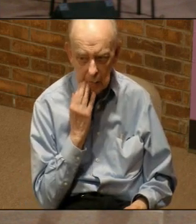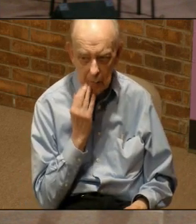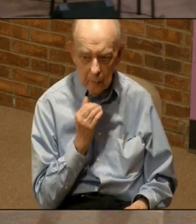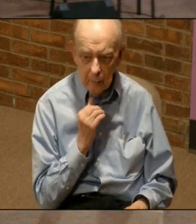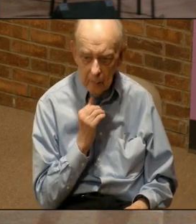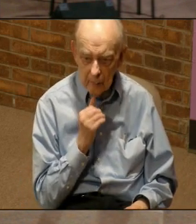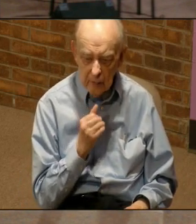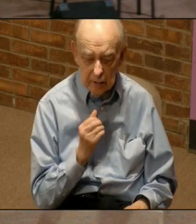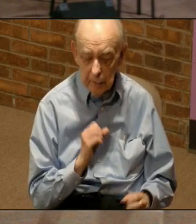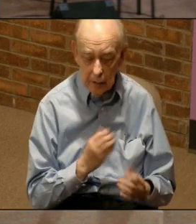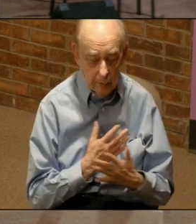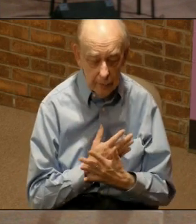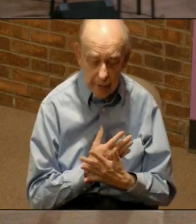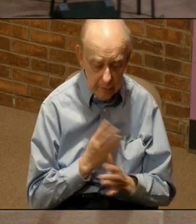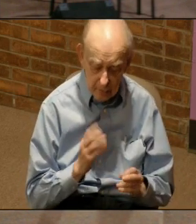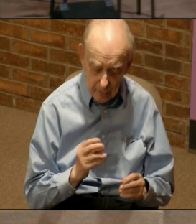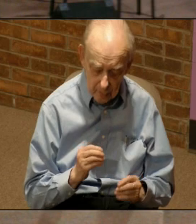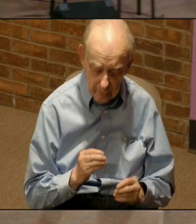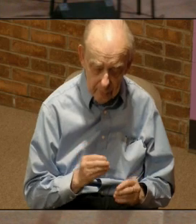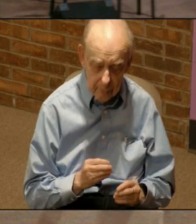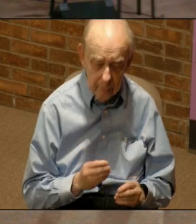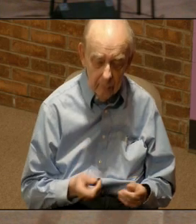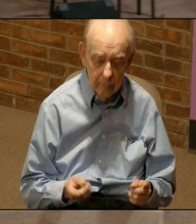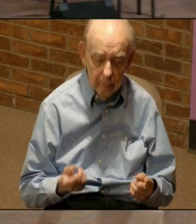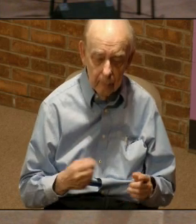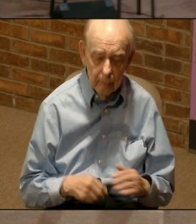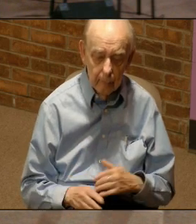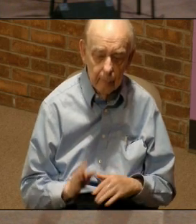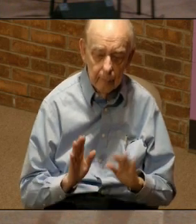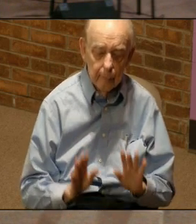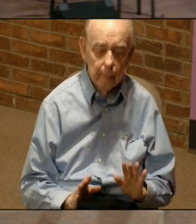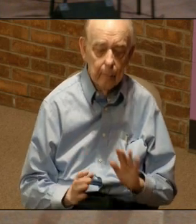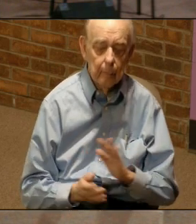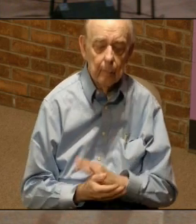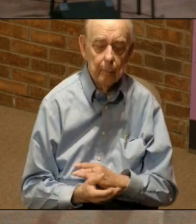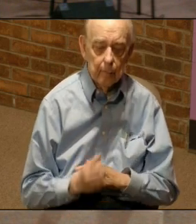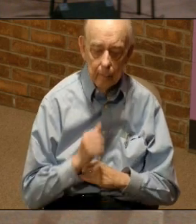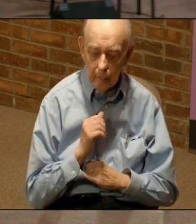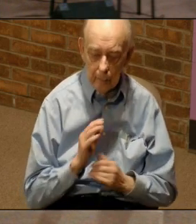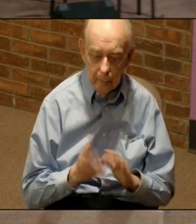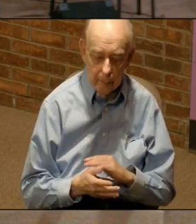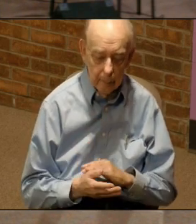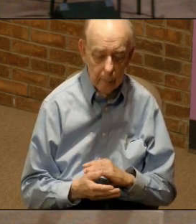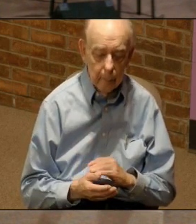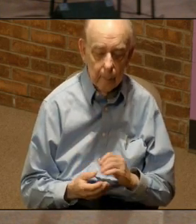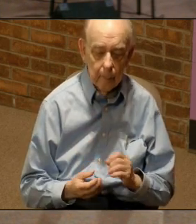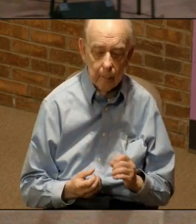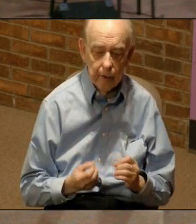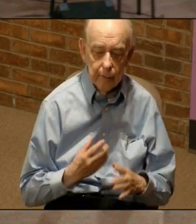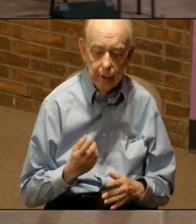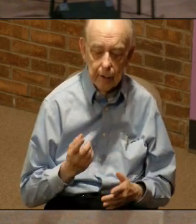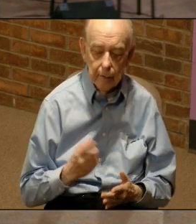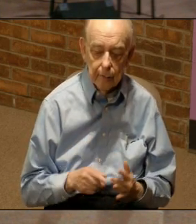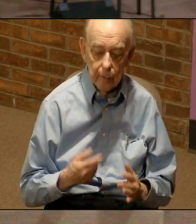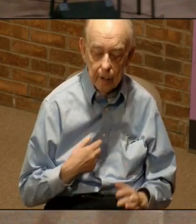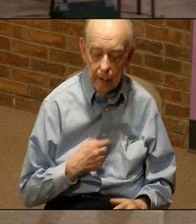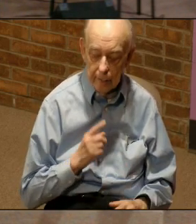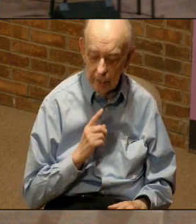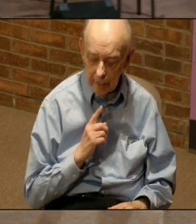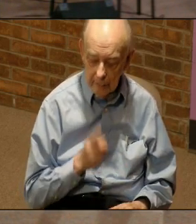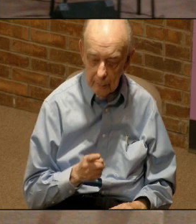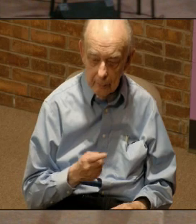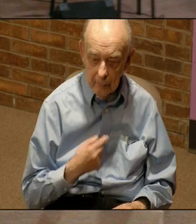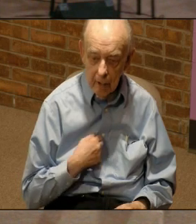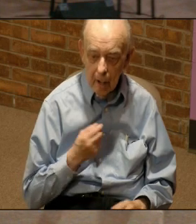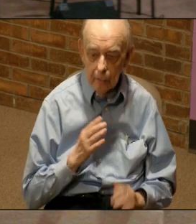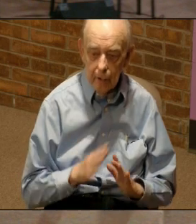not to be afraid of. So when you come in here on Sunday morning, don't be afraid of what I got to say. I'll try to calm